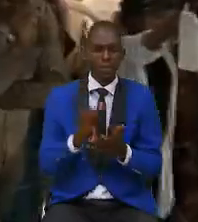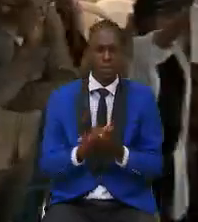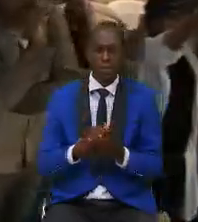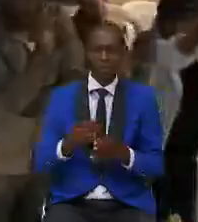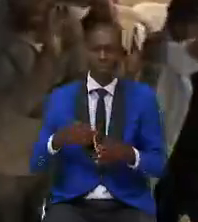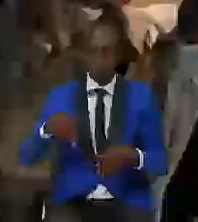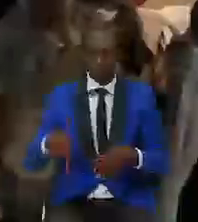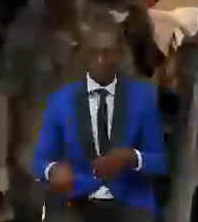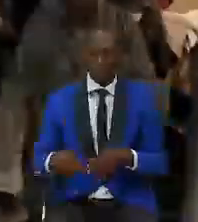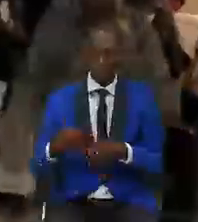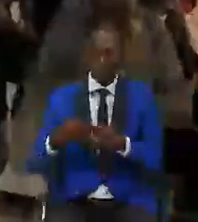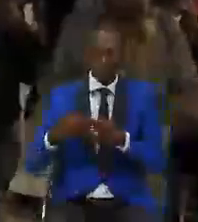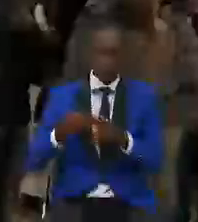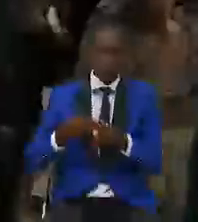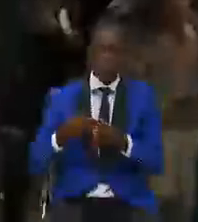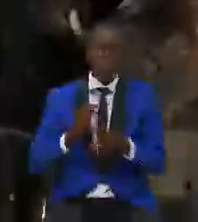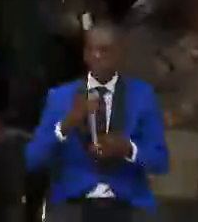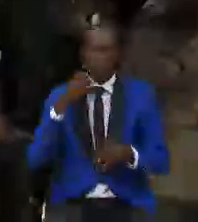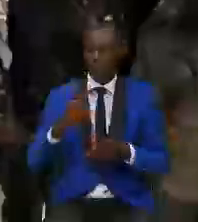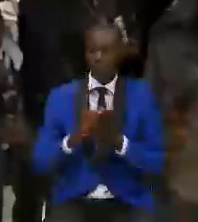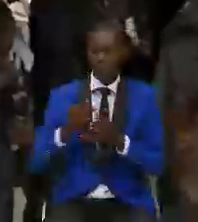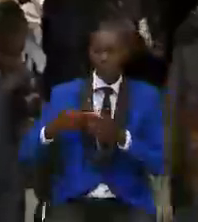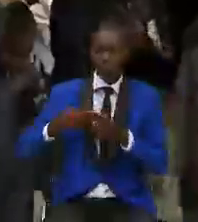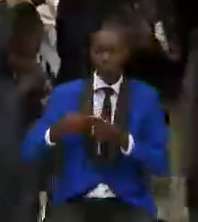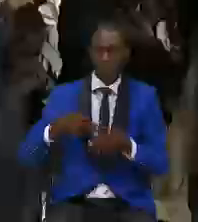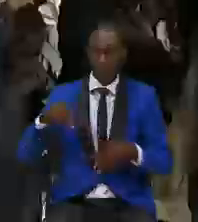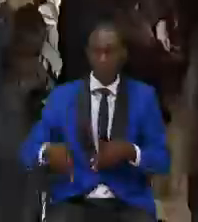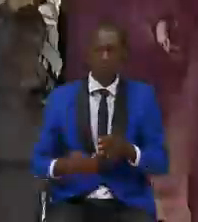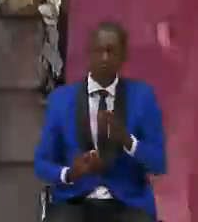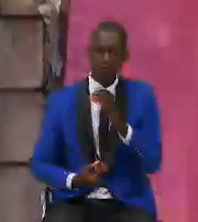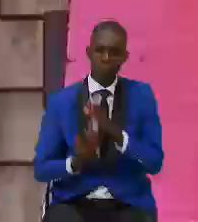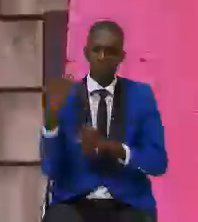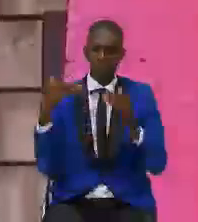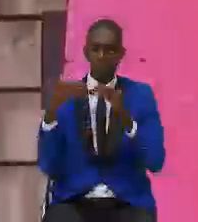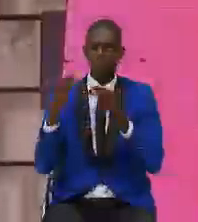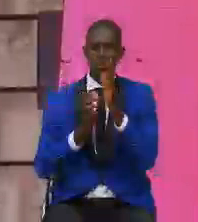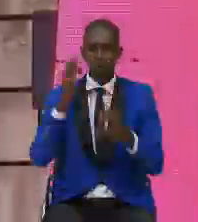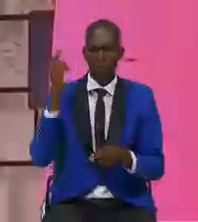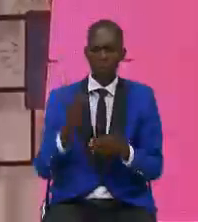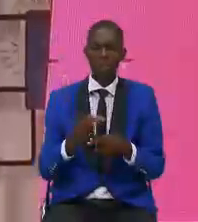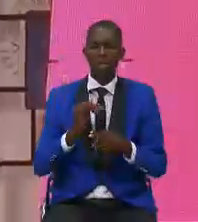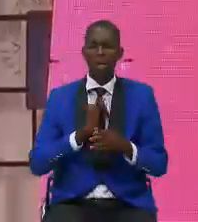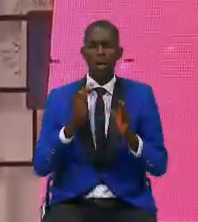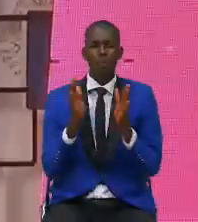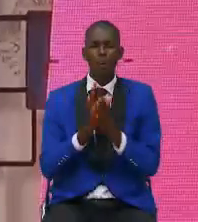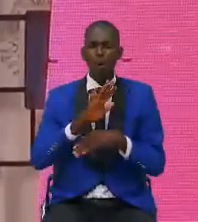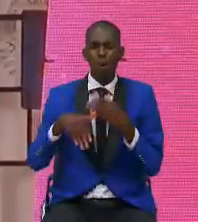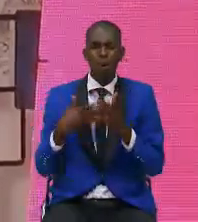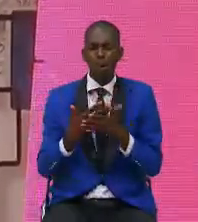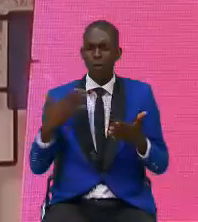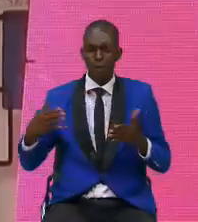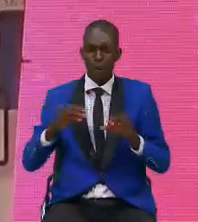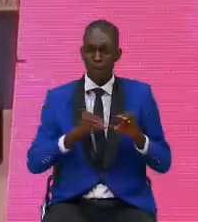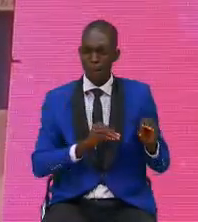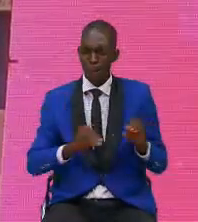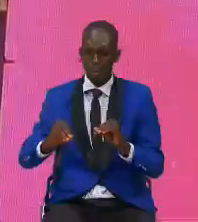name. That short leg, I command the short leg, grow out in Jesus' name. I pray, Lord,